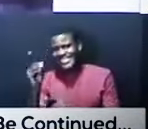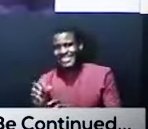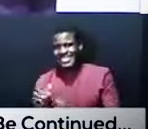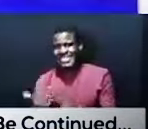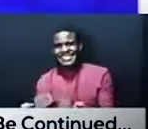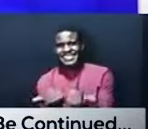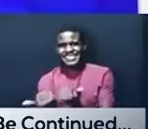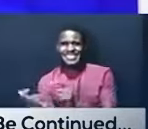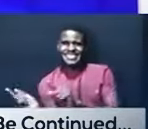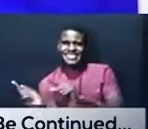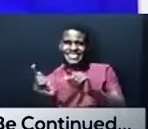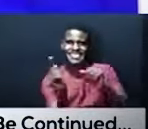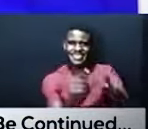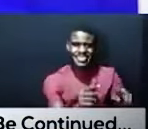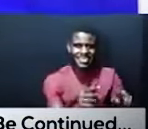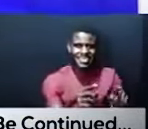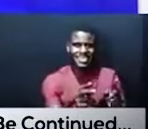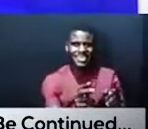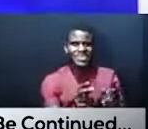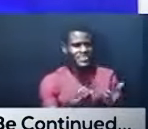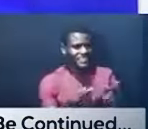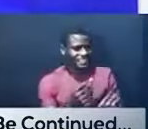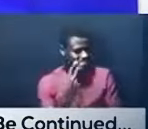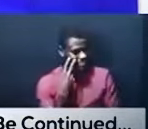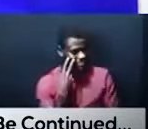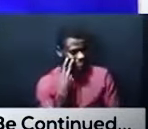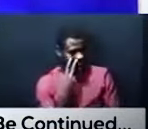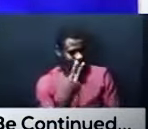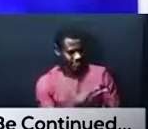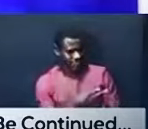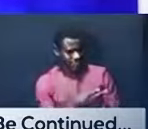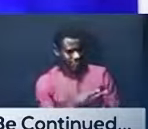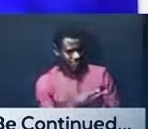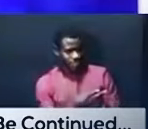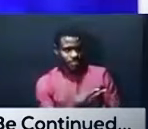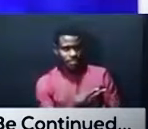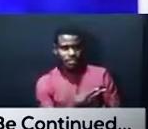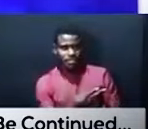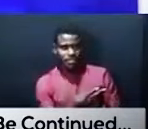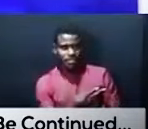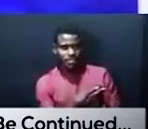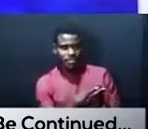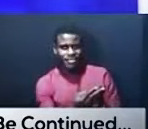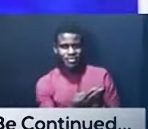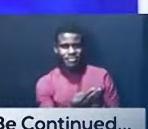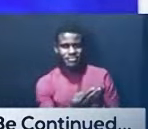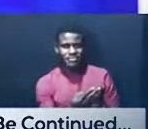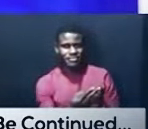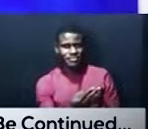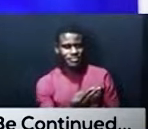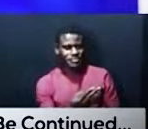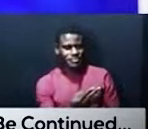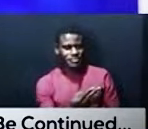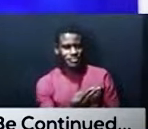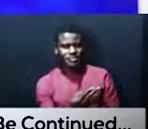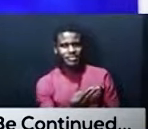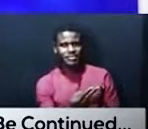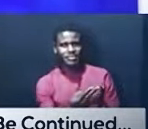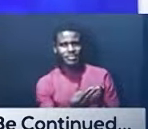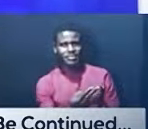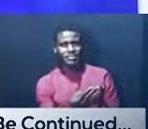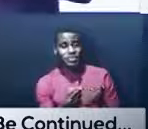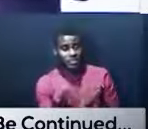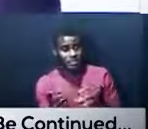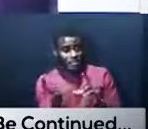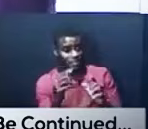saw this verse of this boy. Oh, Jimmy, so no, not me. I mean, said the who said the tea. Timbo, money answer, and your milk was pity. Ho, I could read your